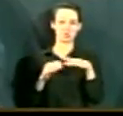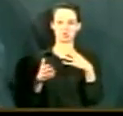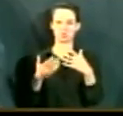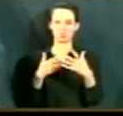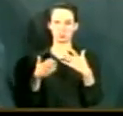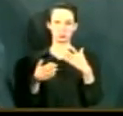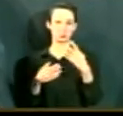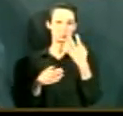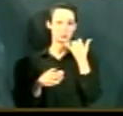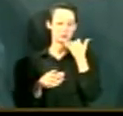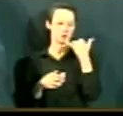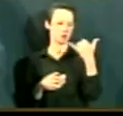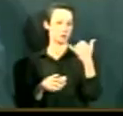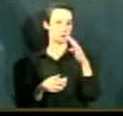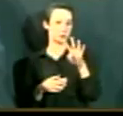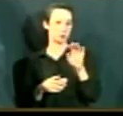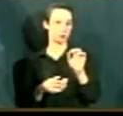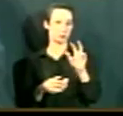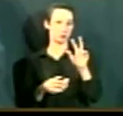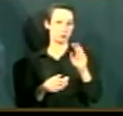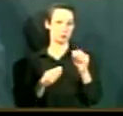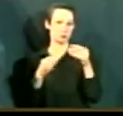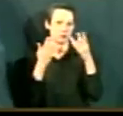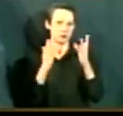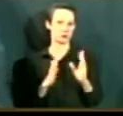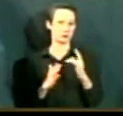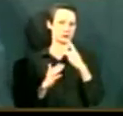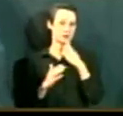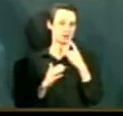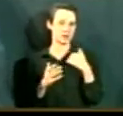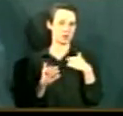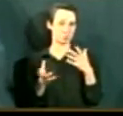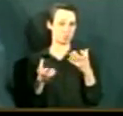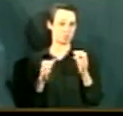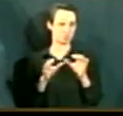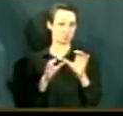a 403B provider as a teacher and say, I want to do this?